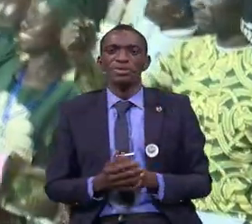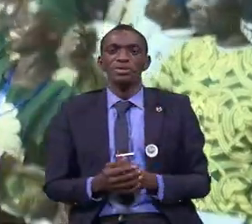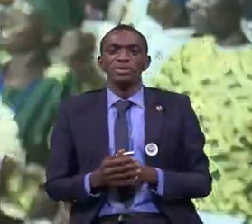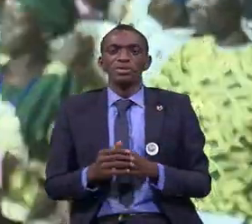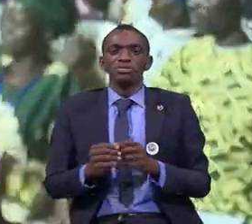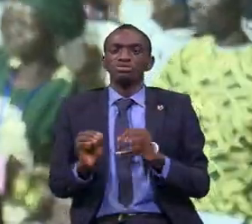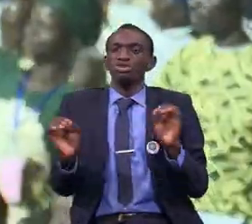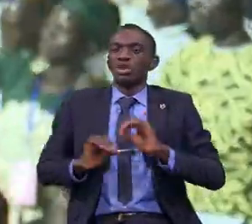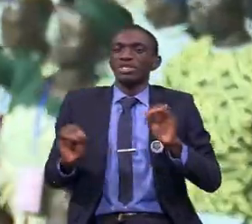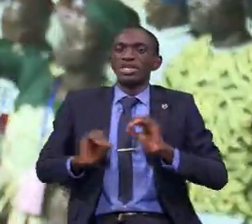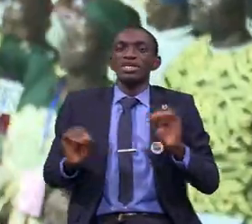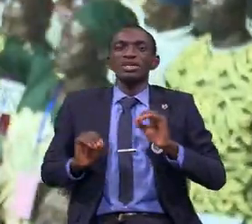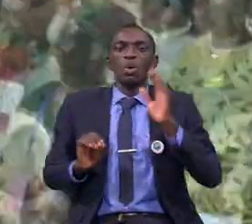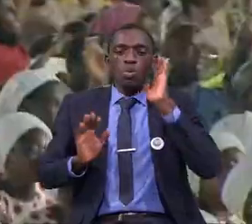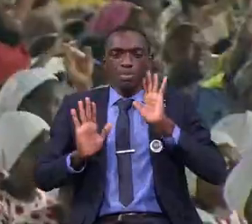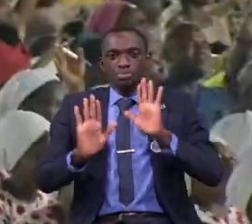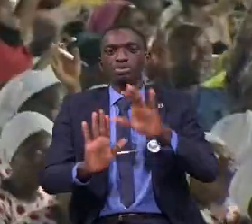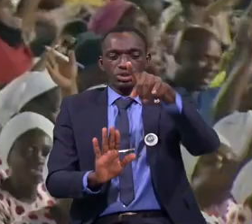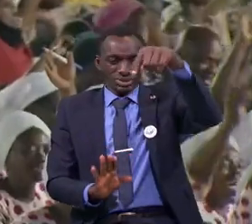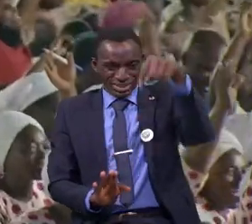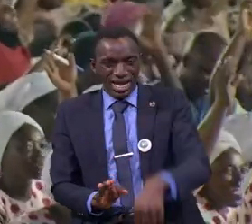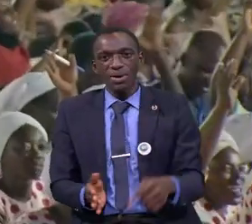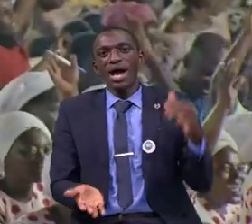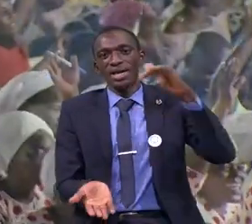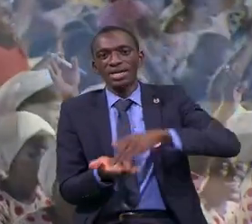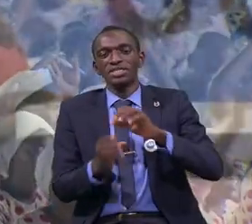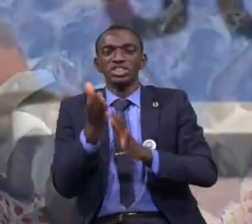Nothing will push you down again.